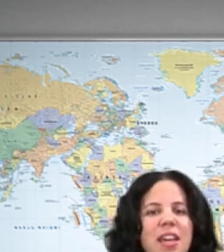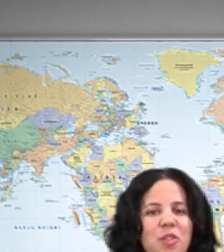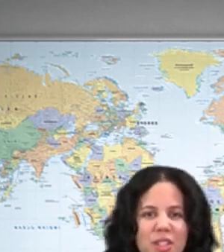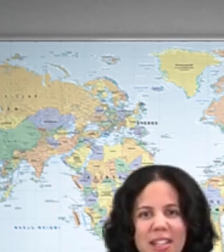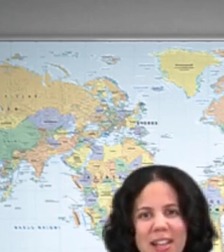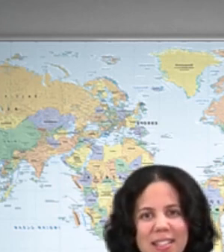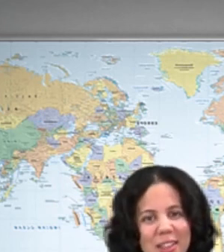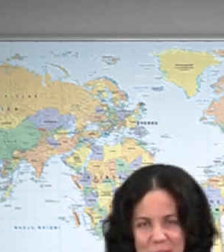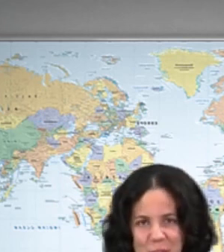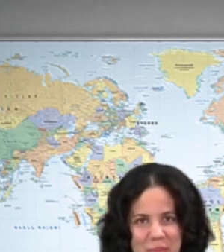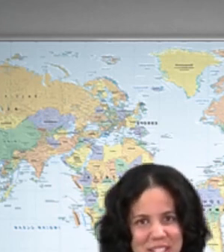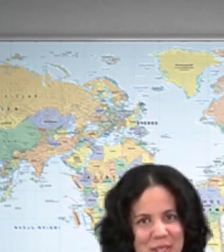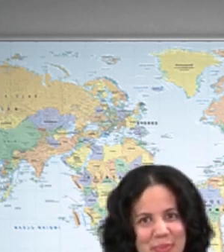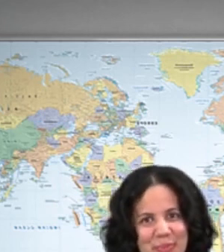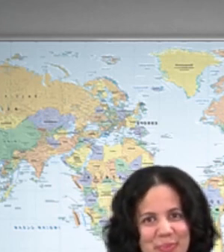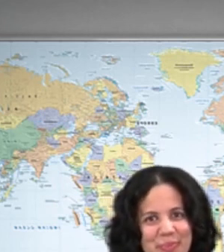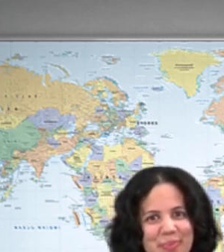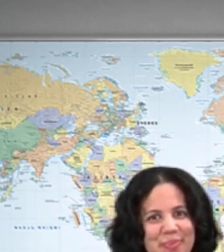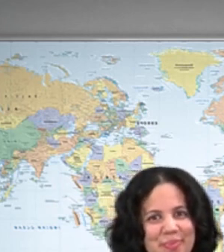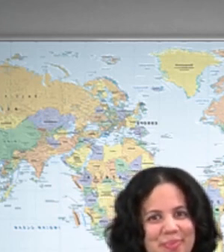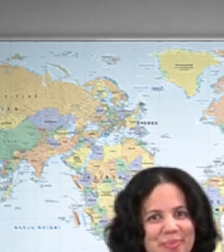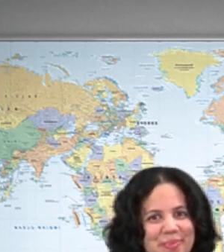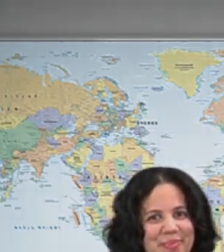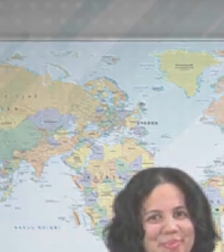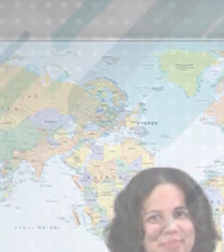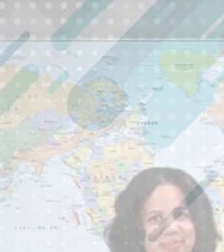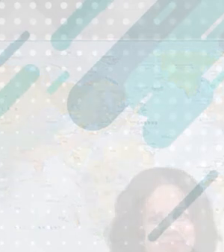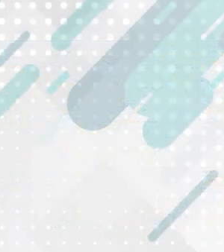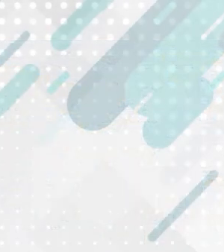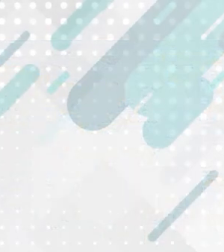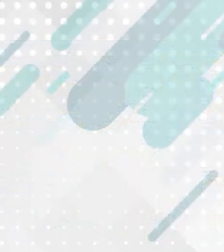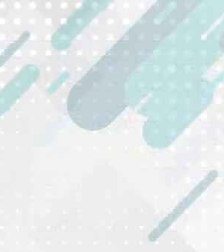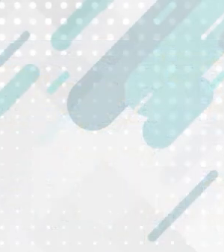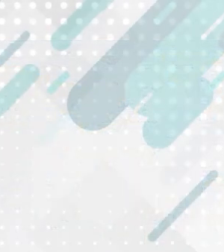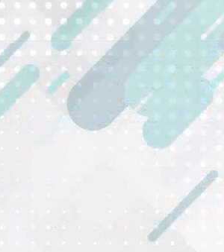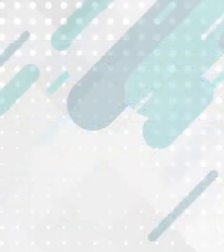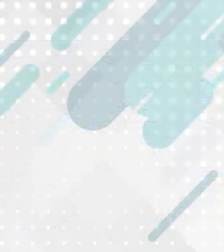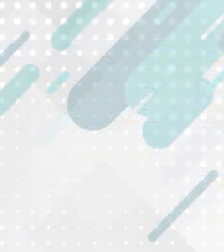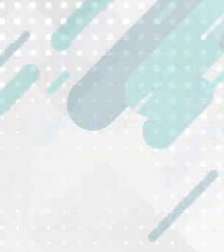mask and you sanitize. Thank you so much. Thank you very much.